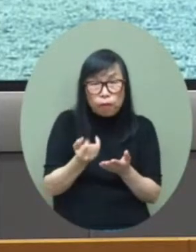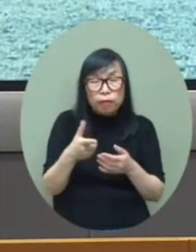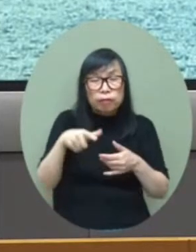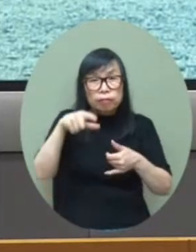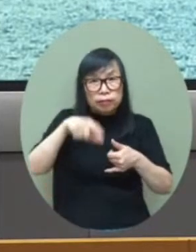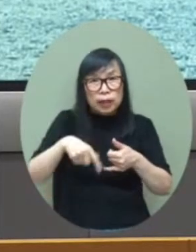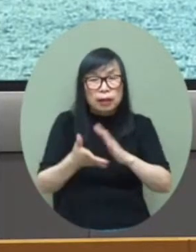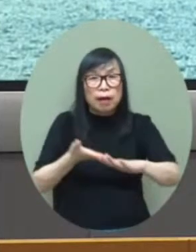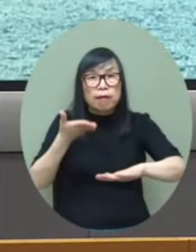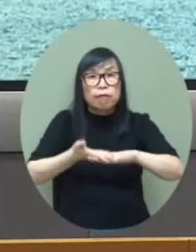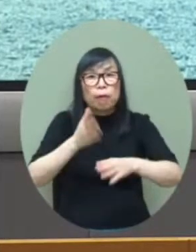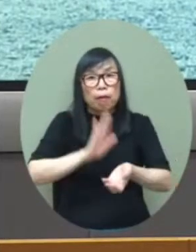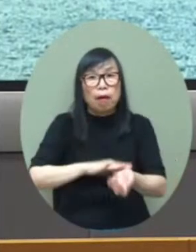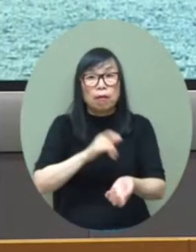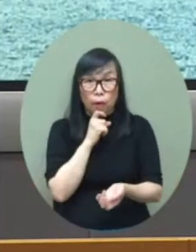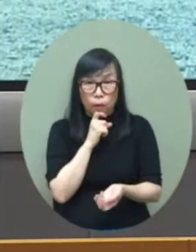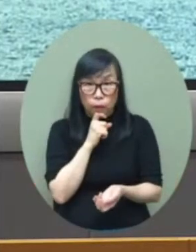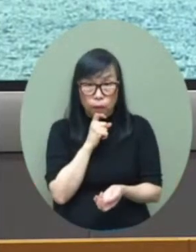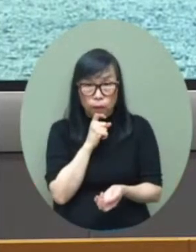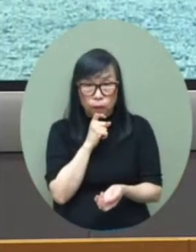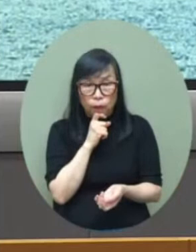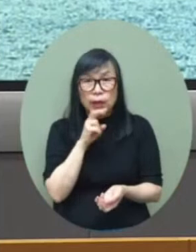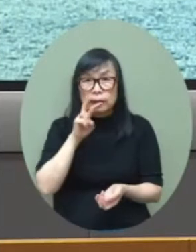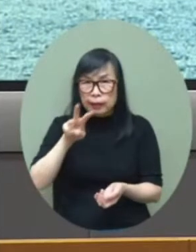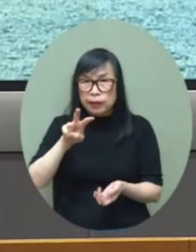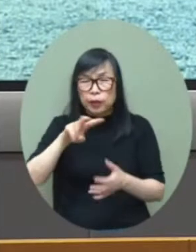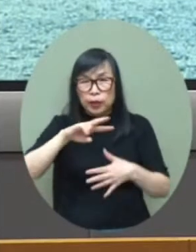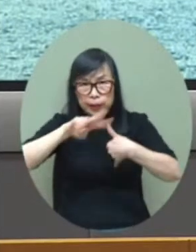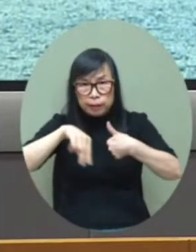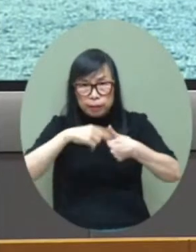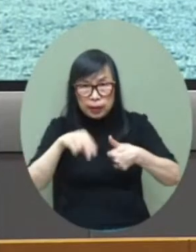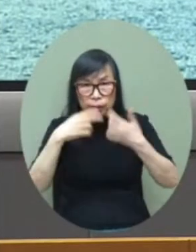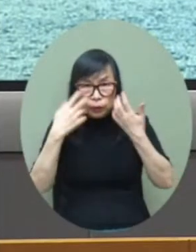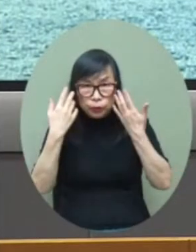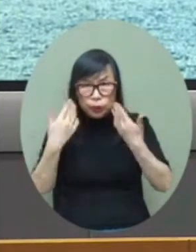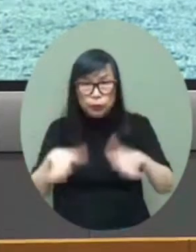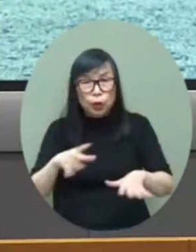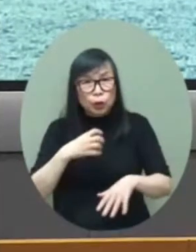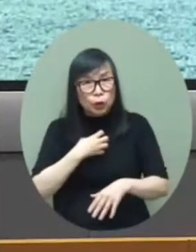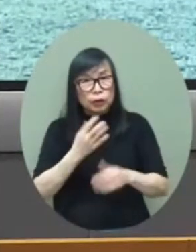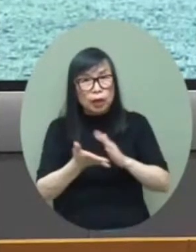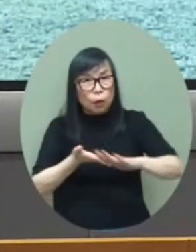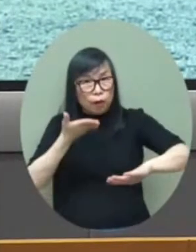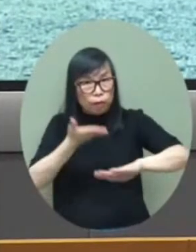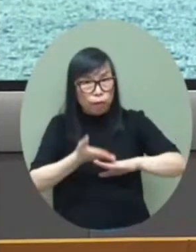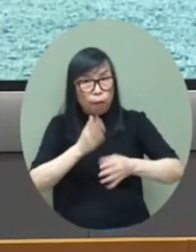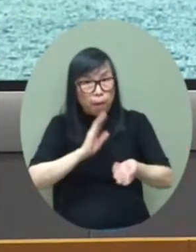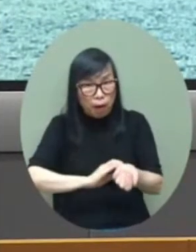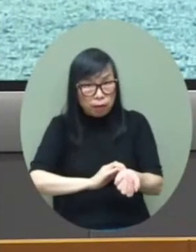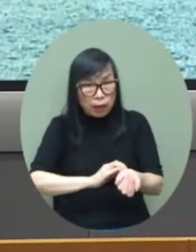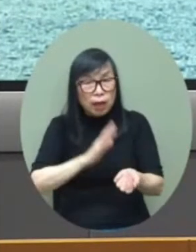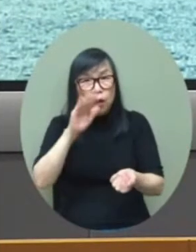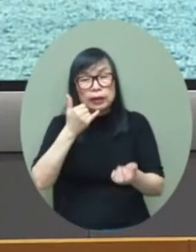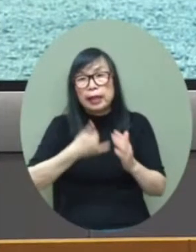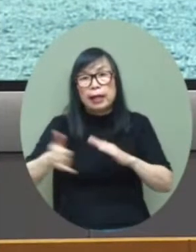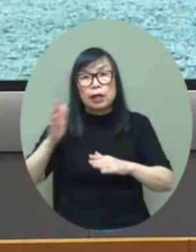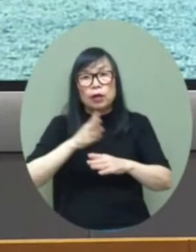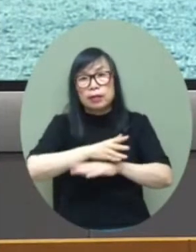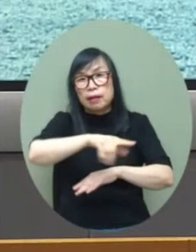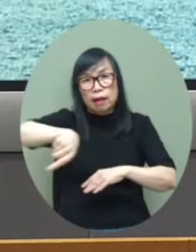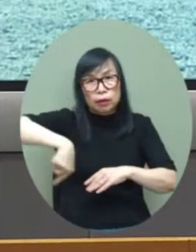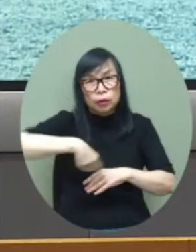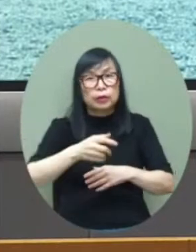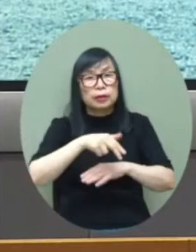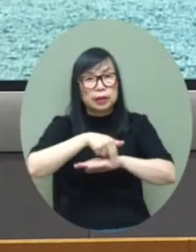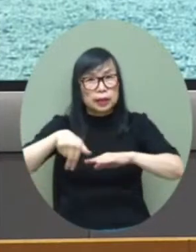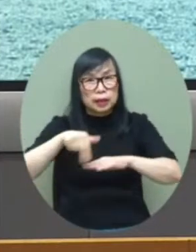some who may be re-positive cases. We will have a look at the test results. If they